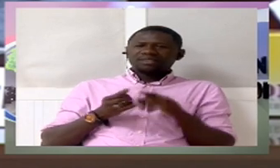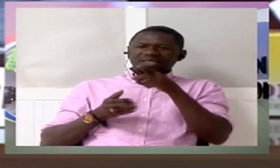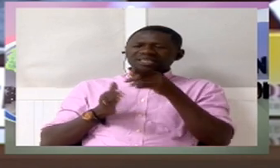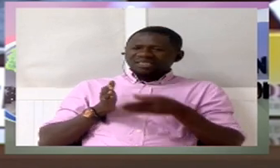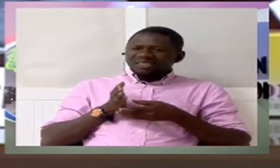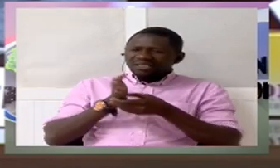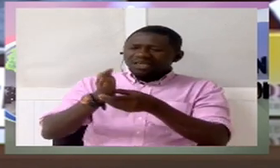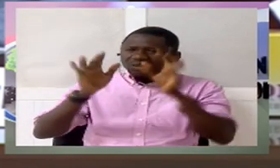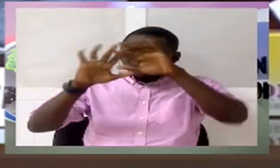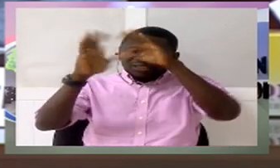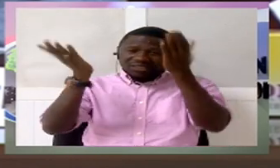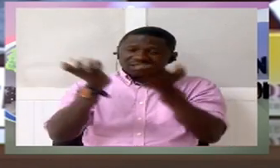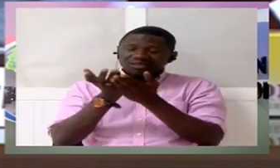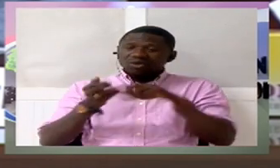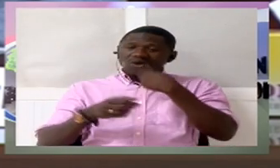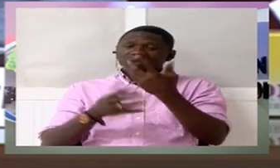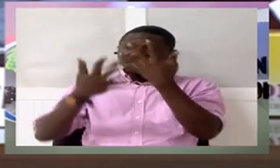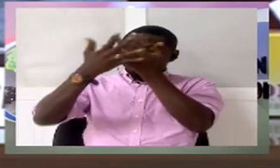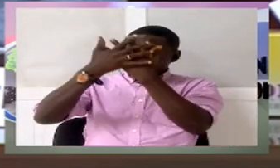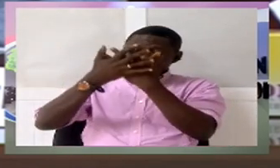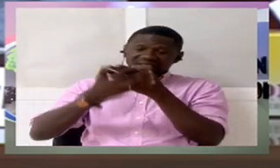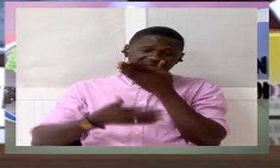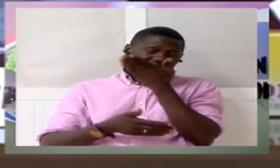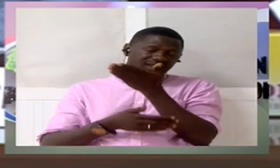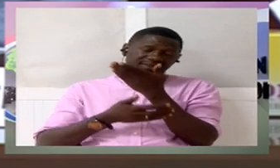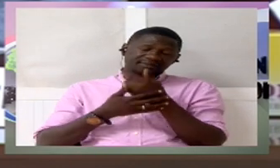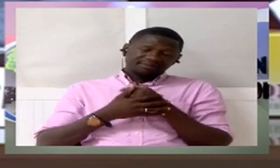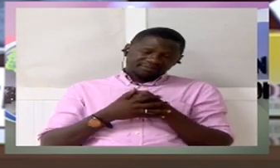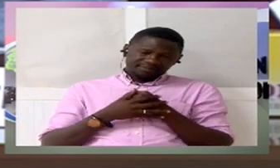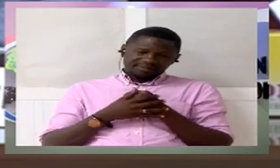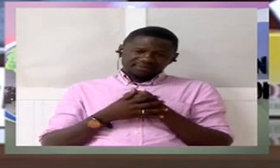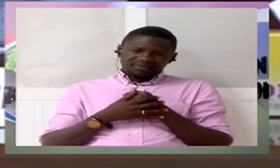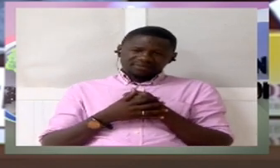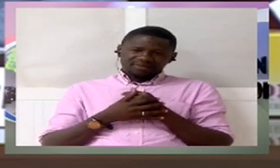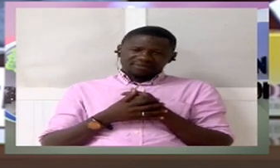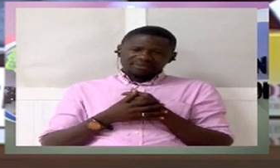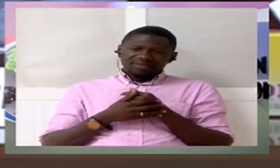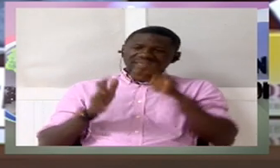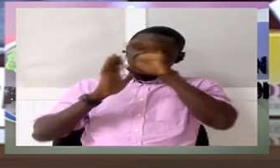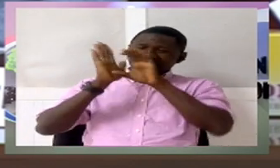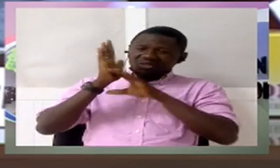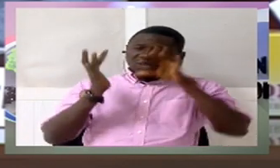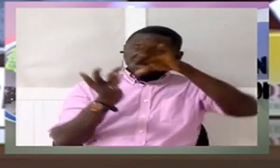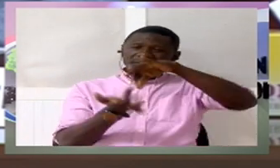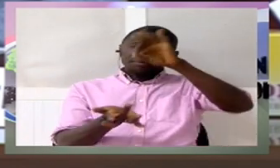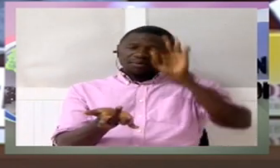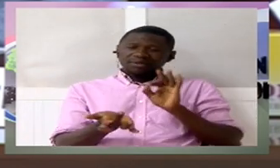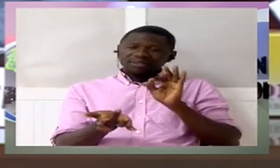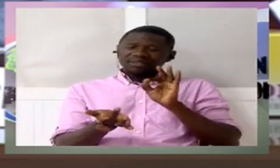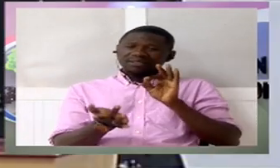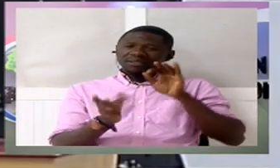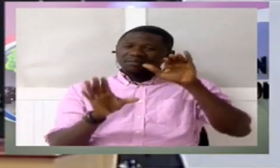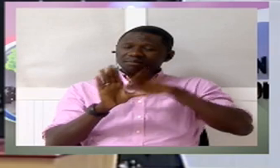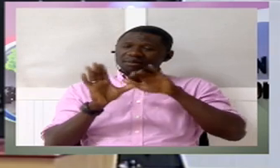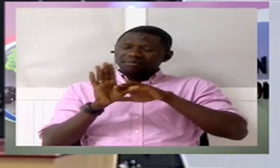Director General of the Prisons. Kordati membe kasoro kasoro. Is a constitutional appointee. Lua